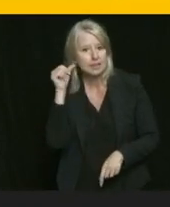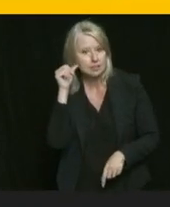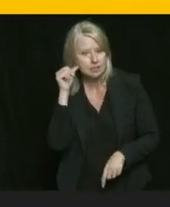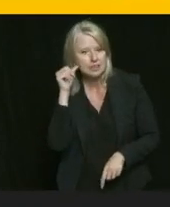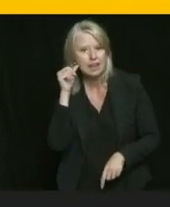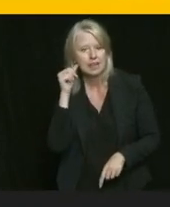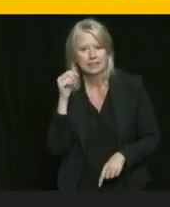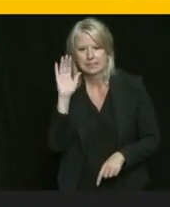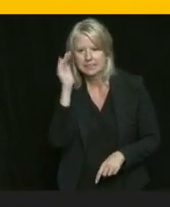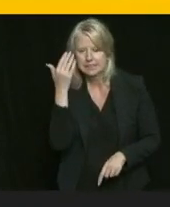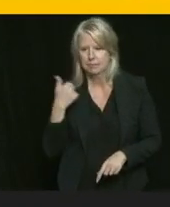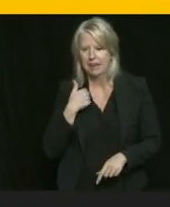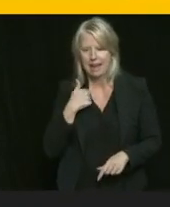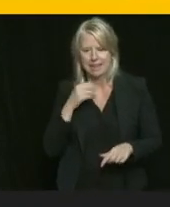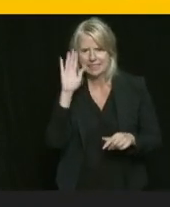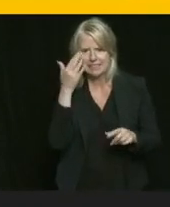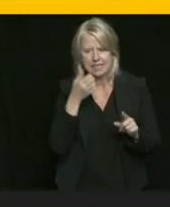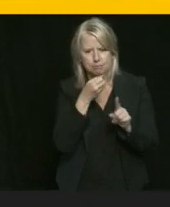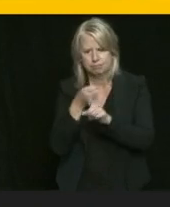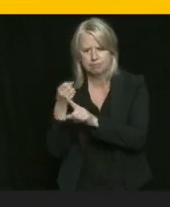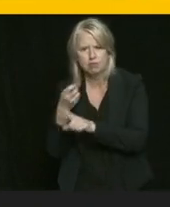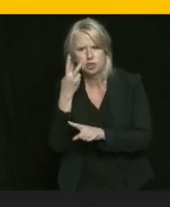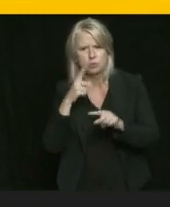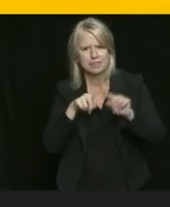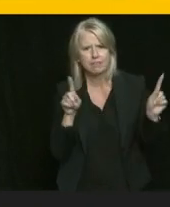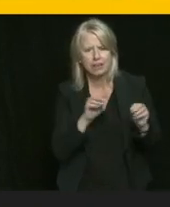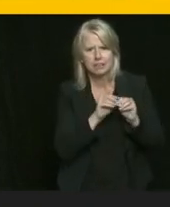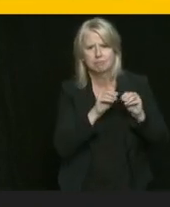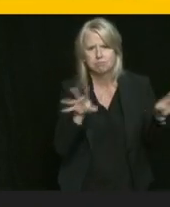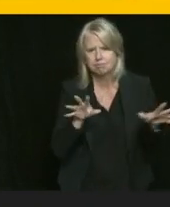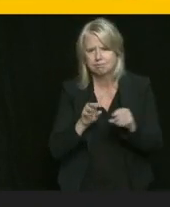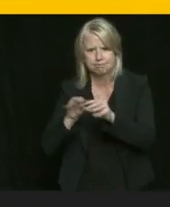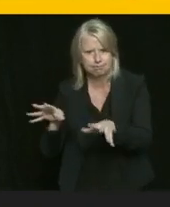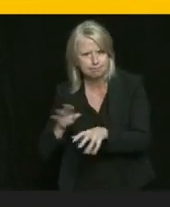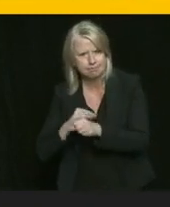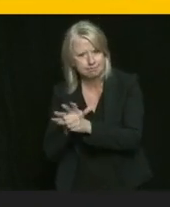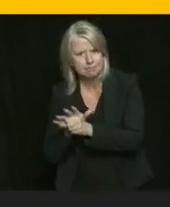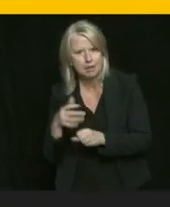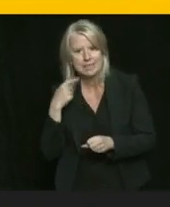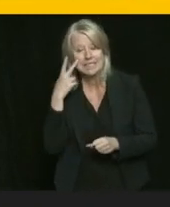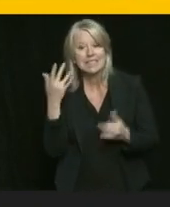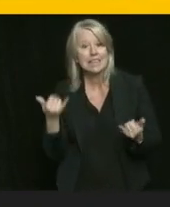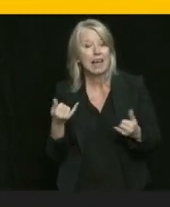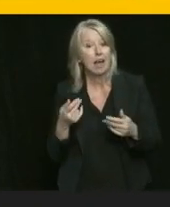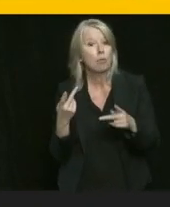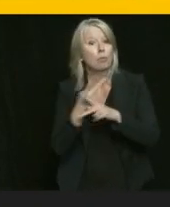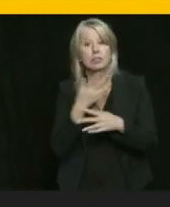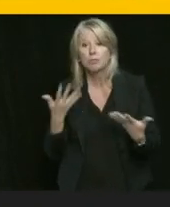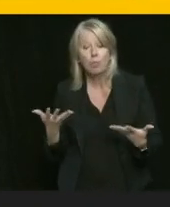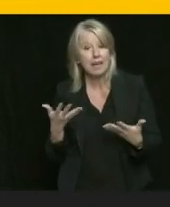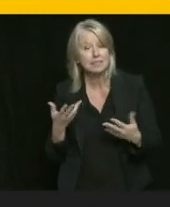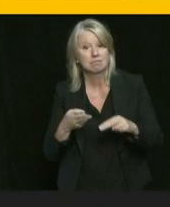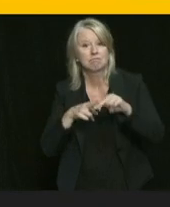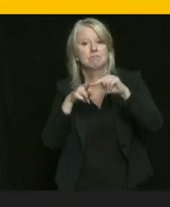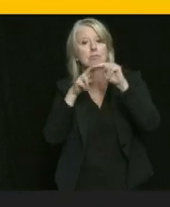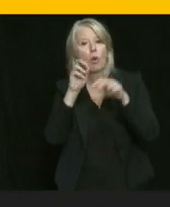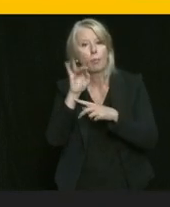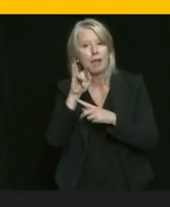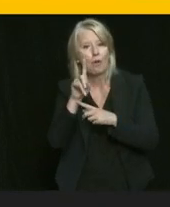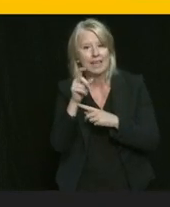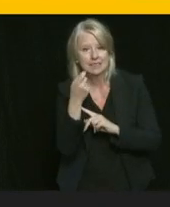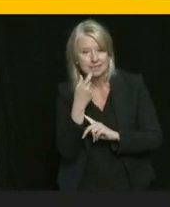two different pandemics at the same time. We're seeing a huge spike in opioid overdose cases, as much as doubling in